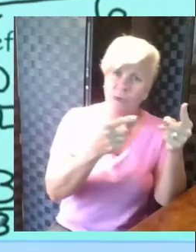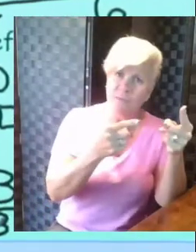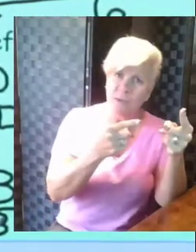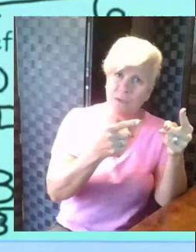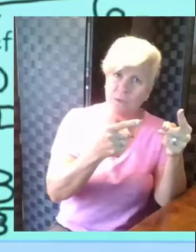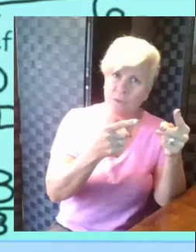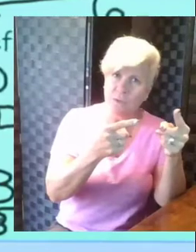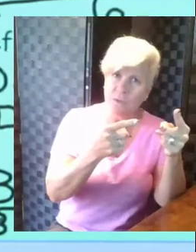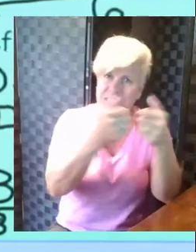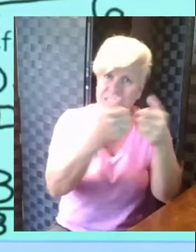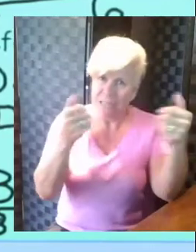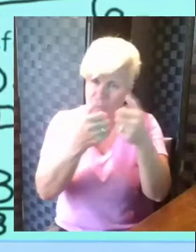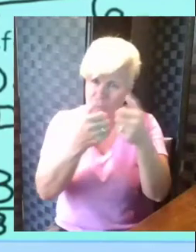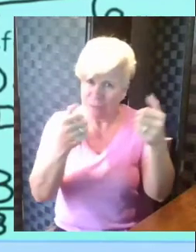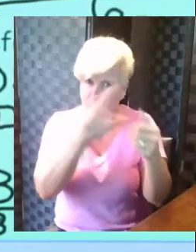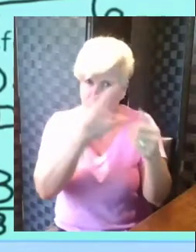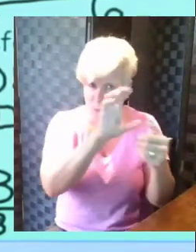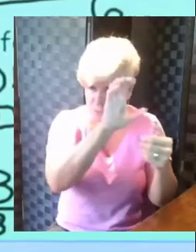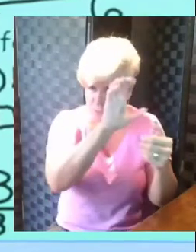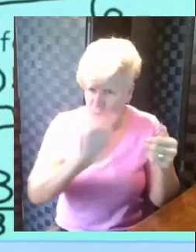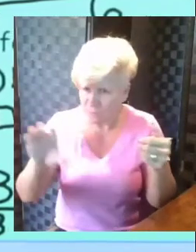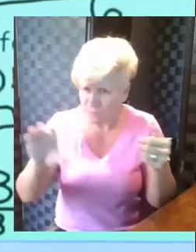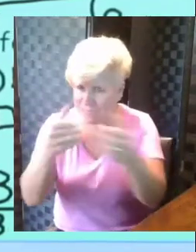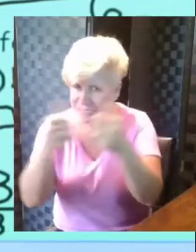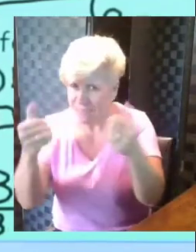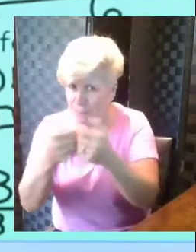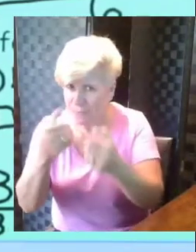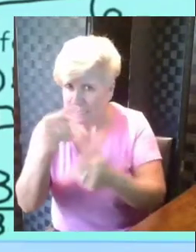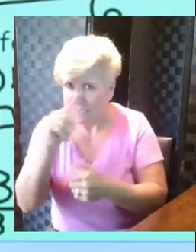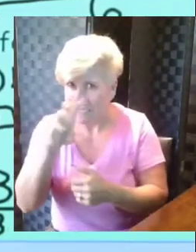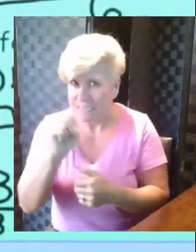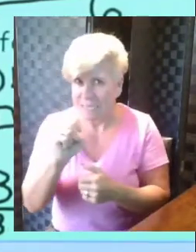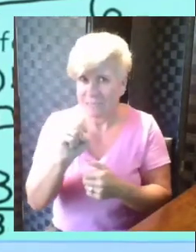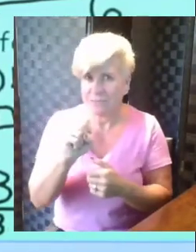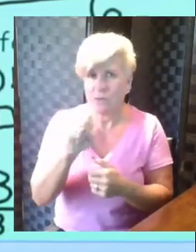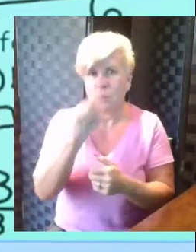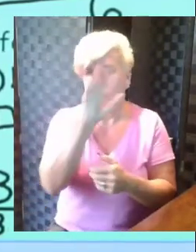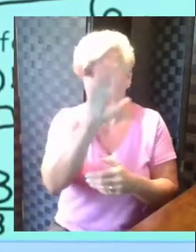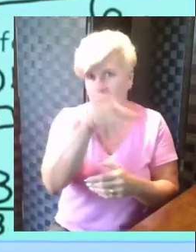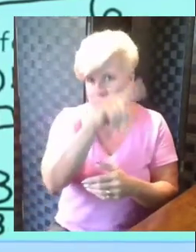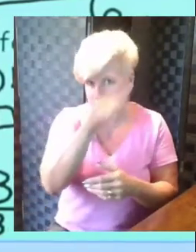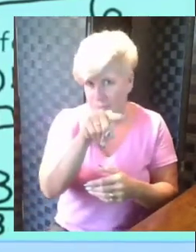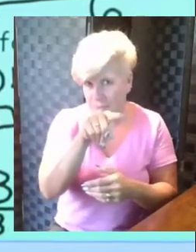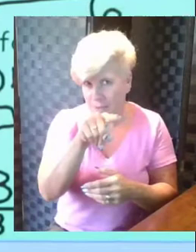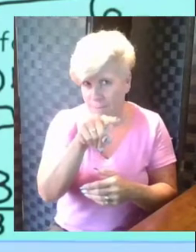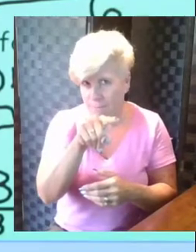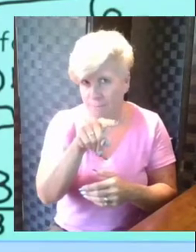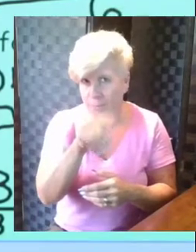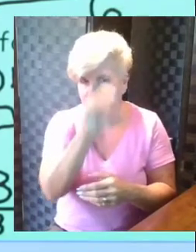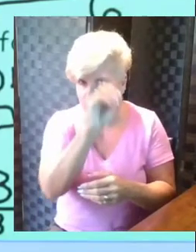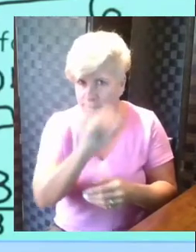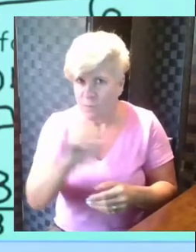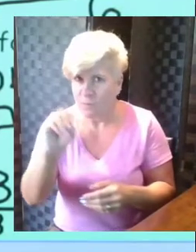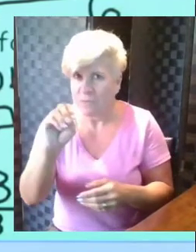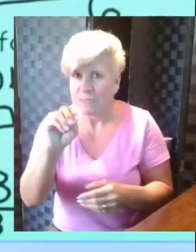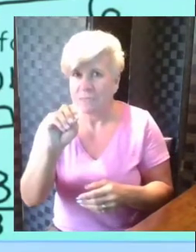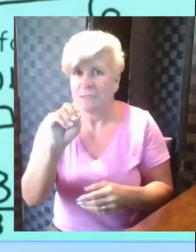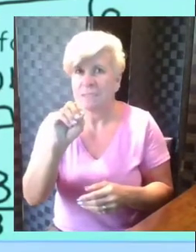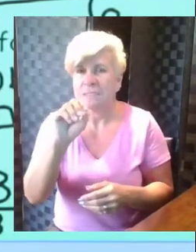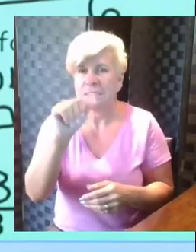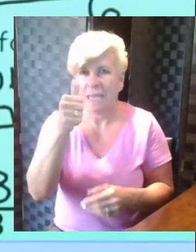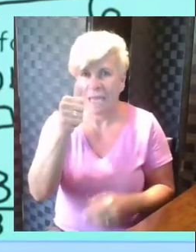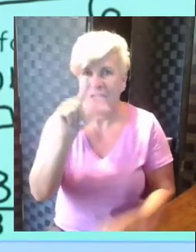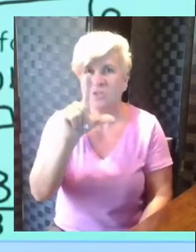going to have to re-represent that 100 as tens. So let's cross out this 100. We're going to write it as tens.